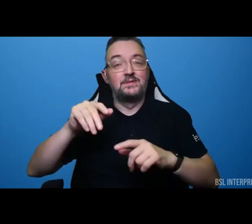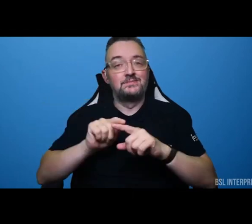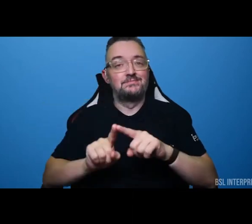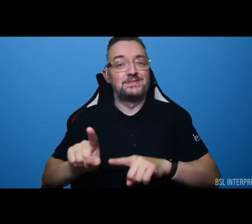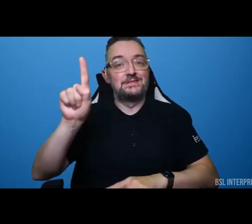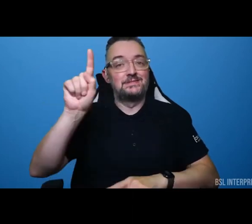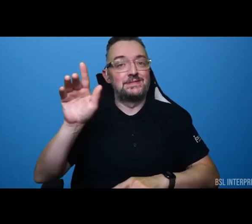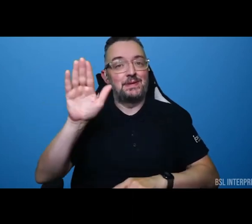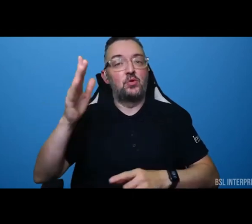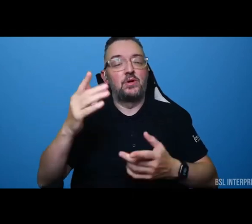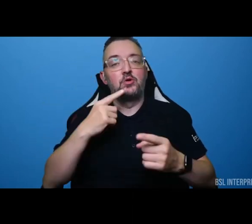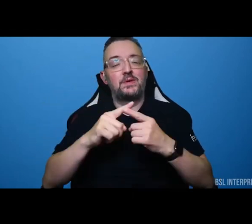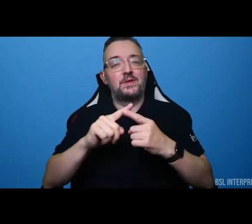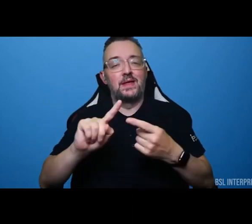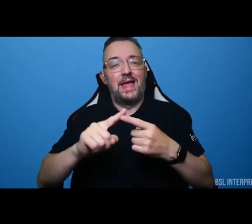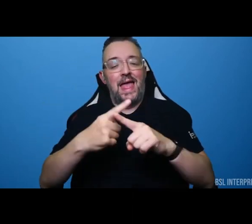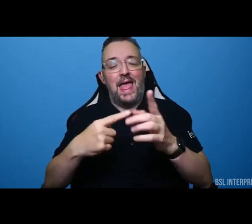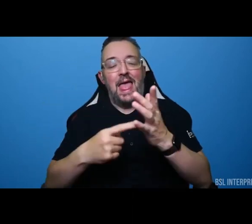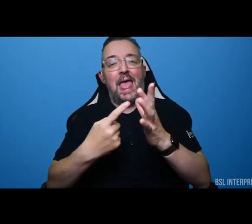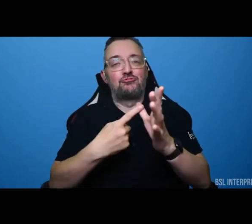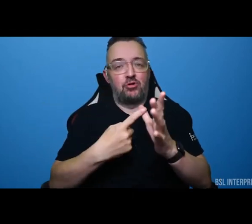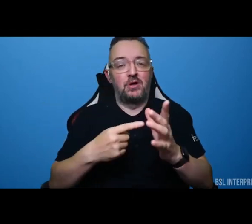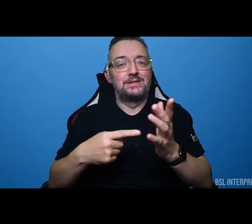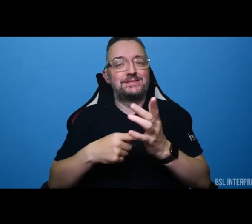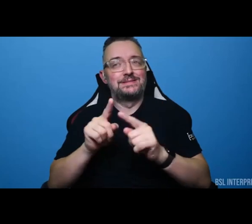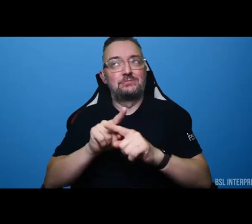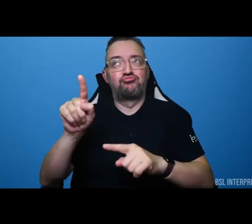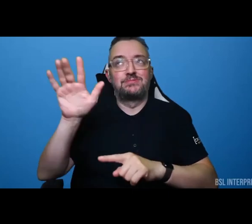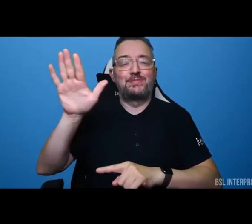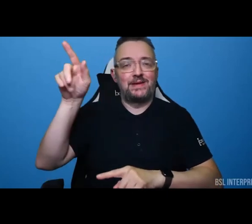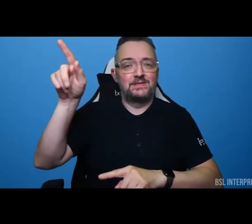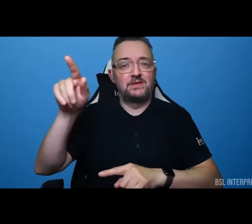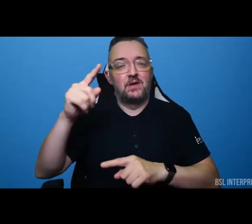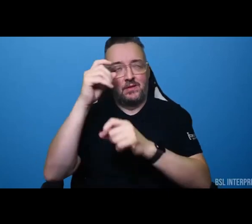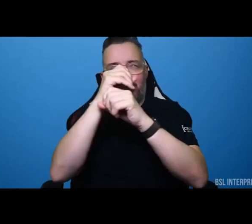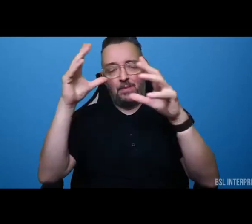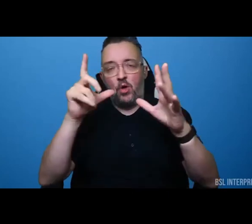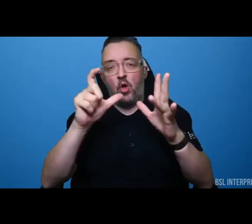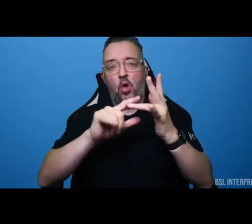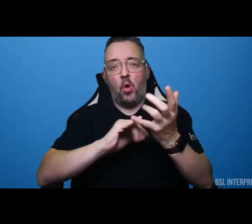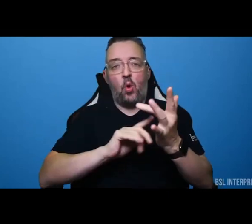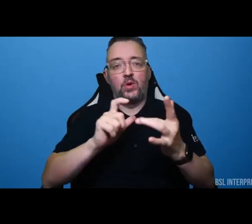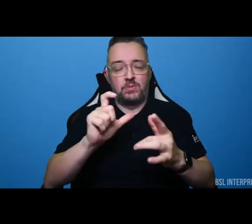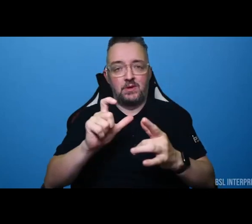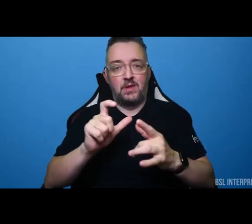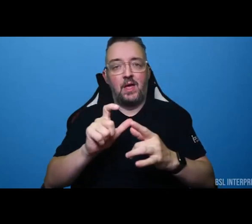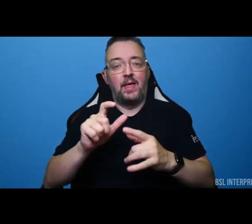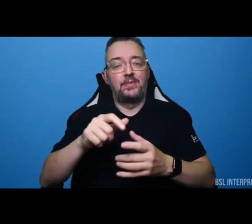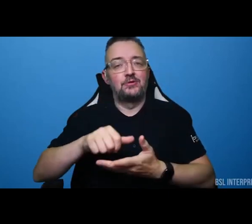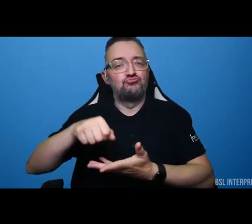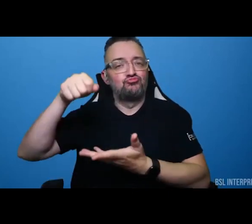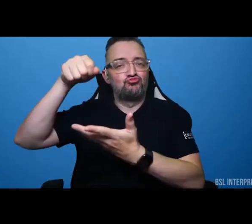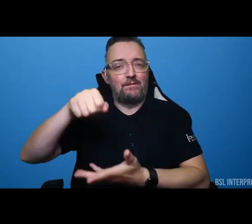an extraterrestrial cultural organization that researches cosmic imagination and gravitational aesthetics.